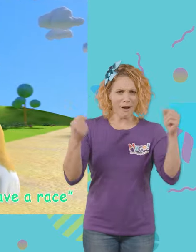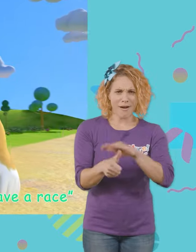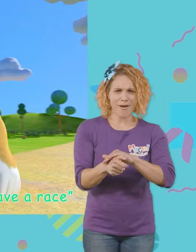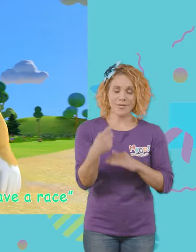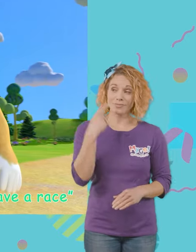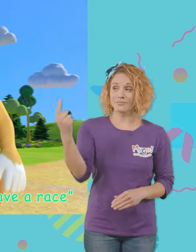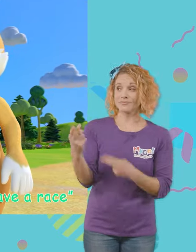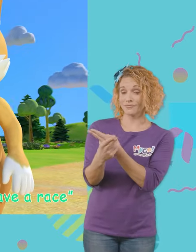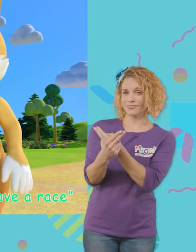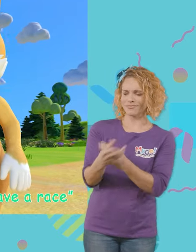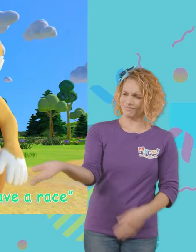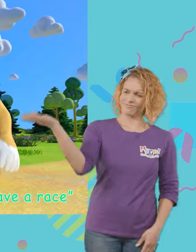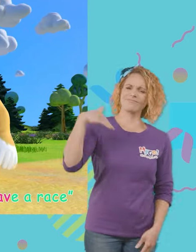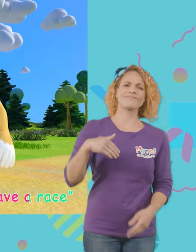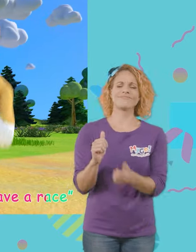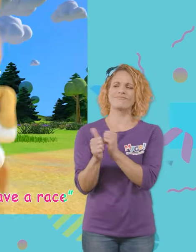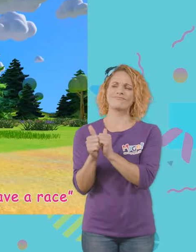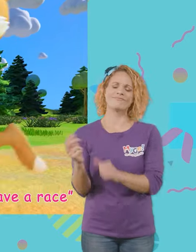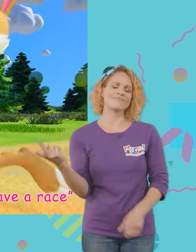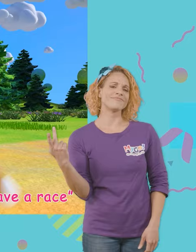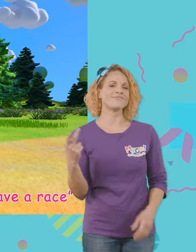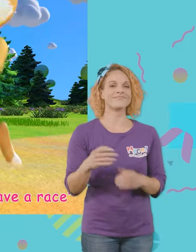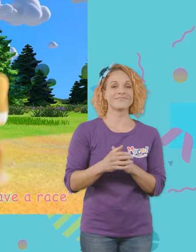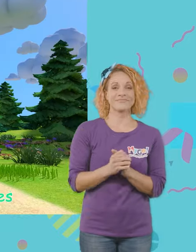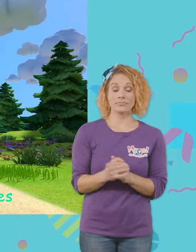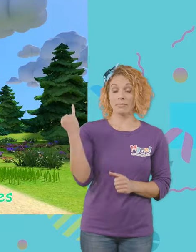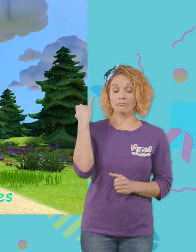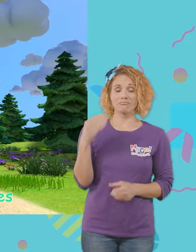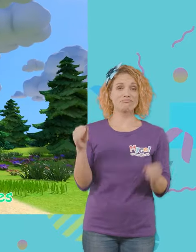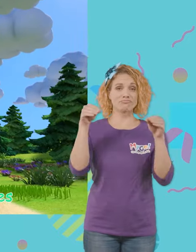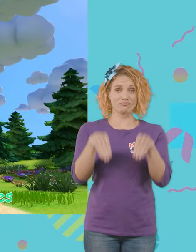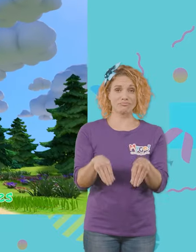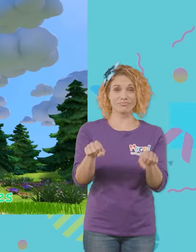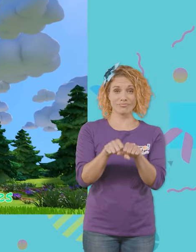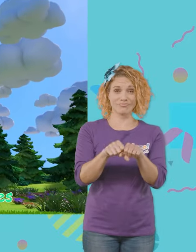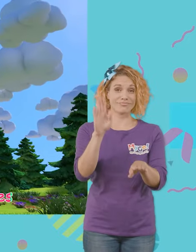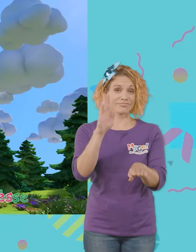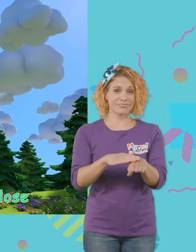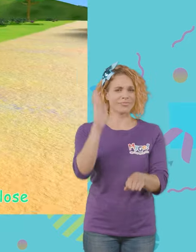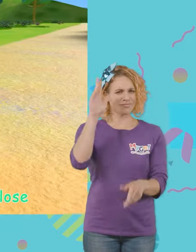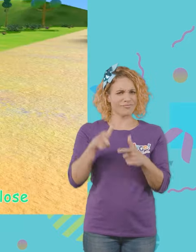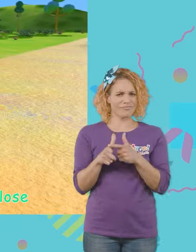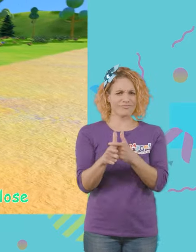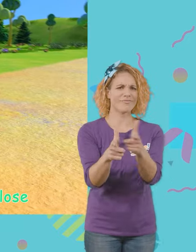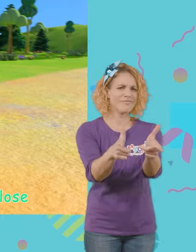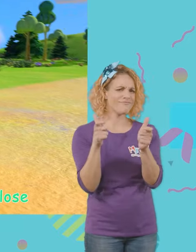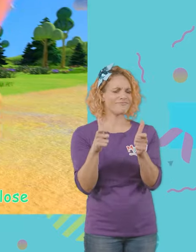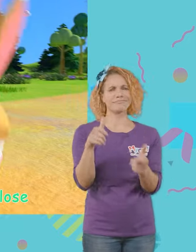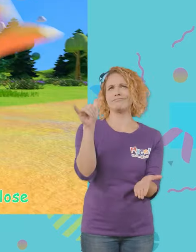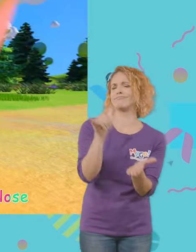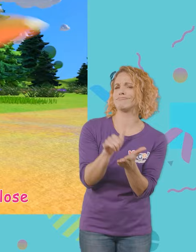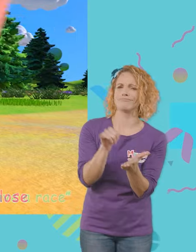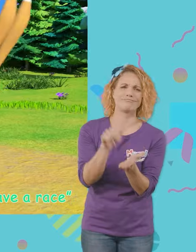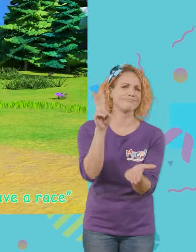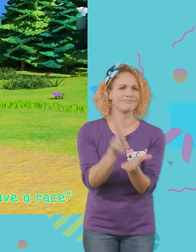flucky tortoise said to hare, let's have a race If you're so fast in running shoes then there's no way